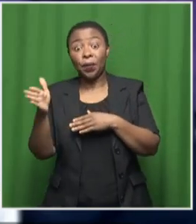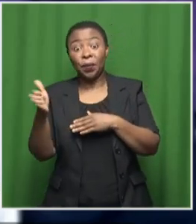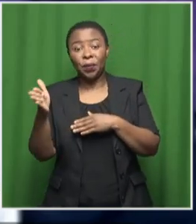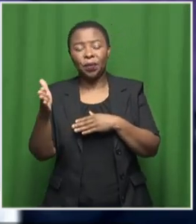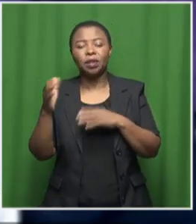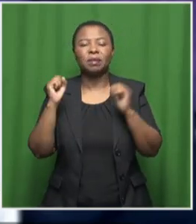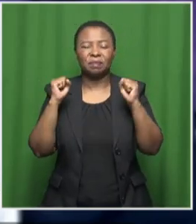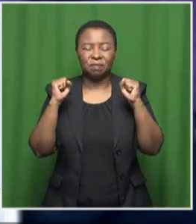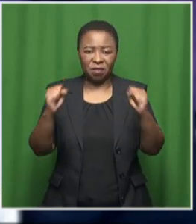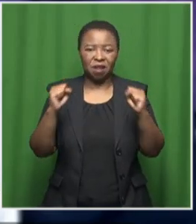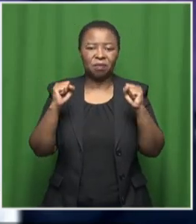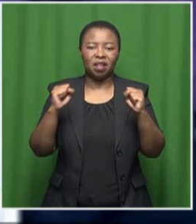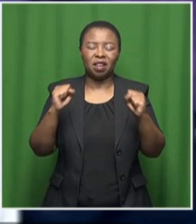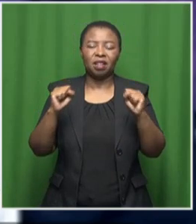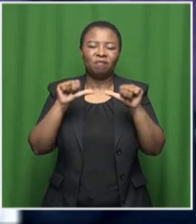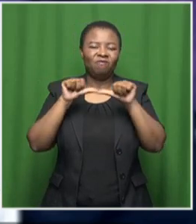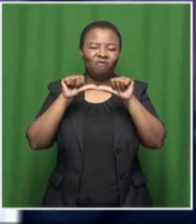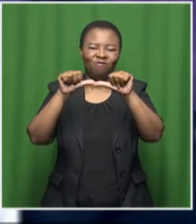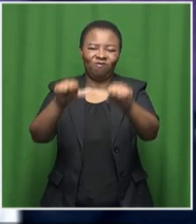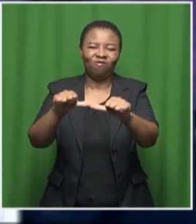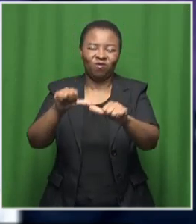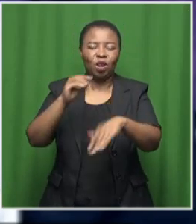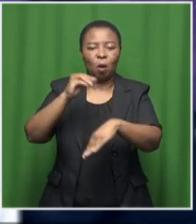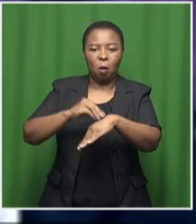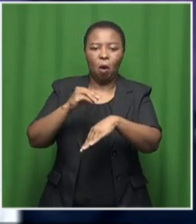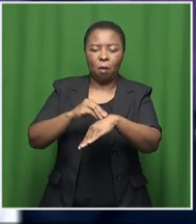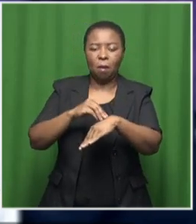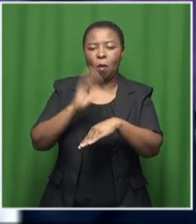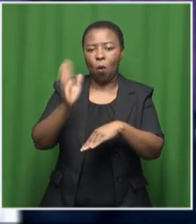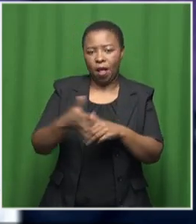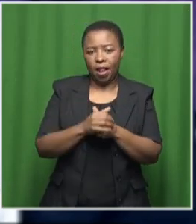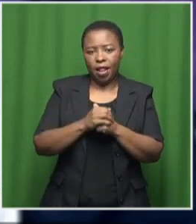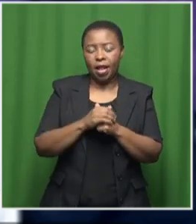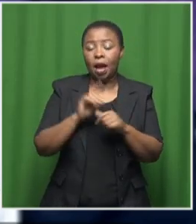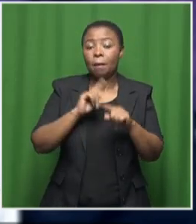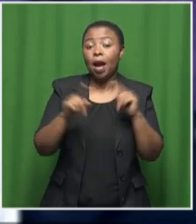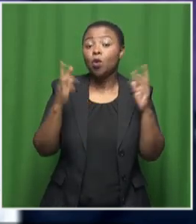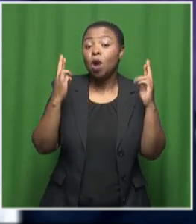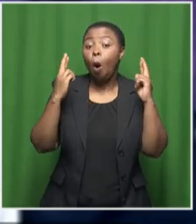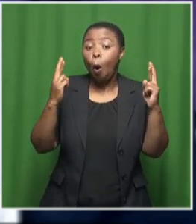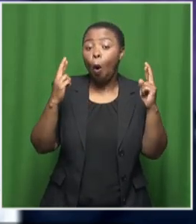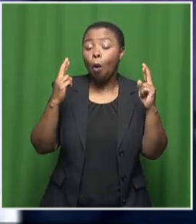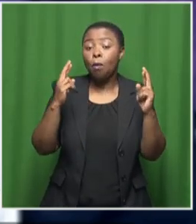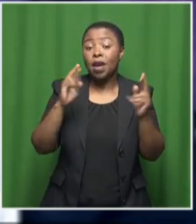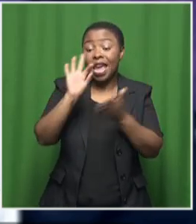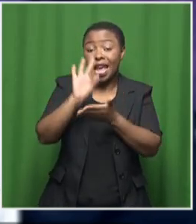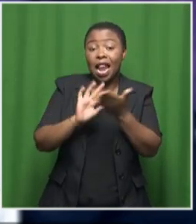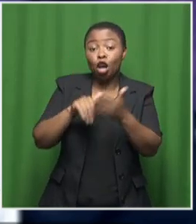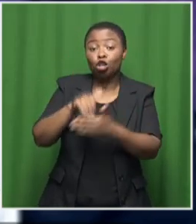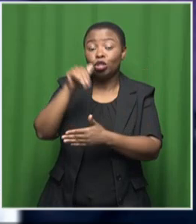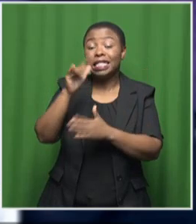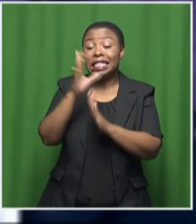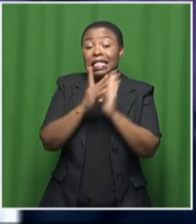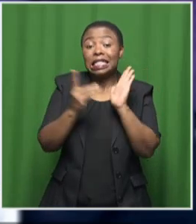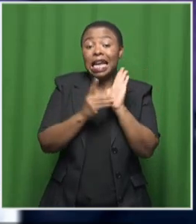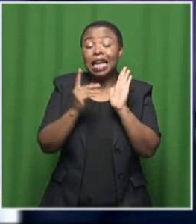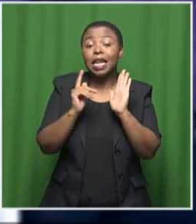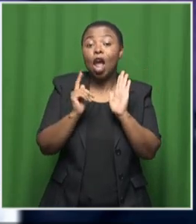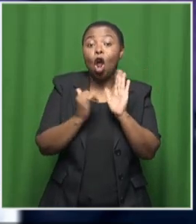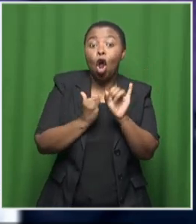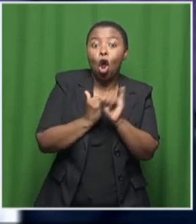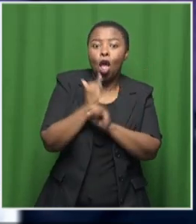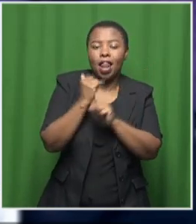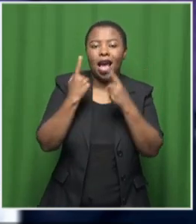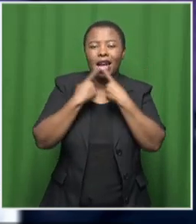a major problem. We can only hope that the election date is announced earlier rather than later,